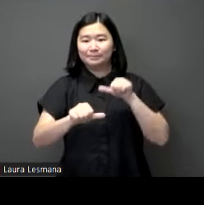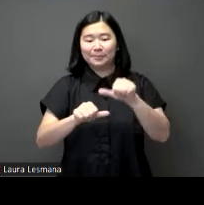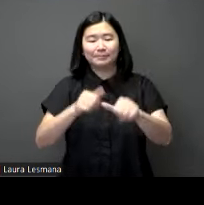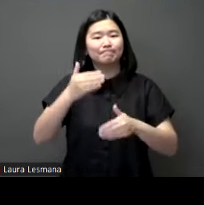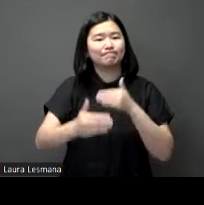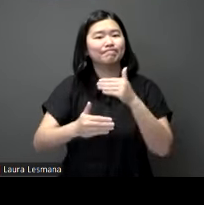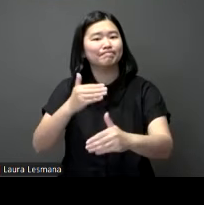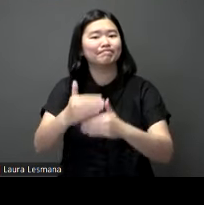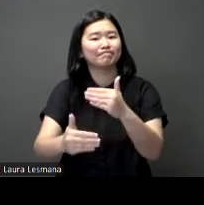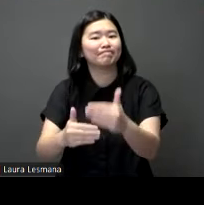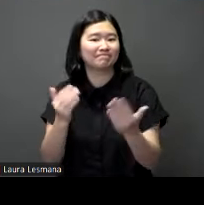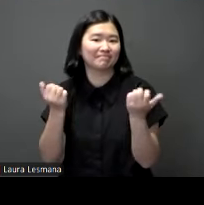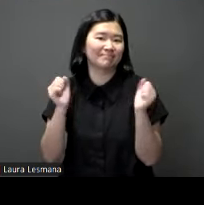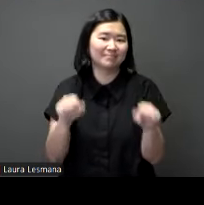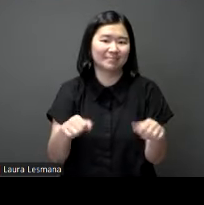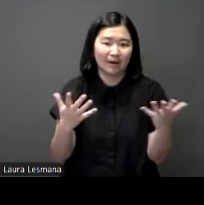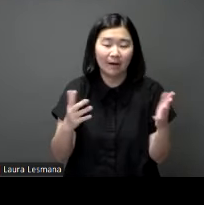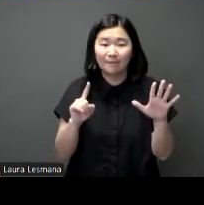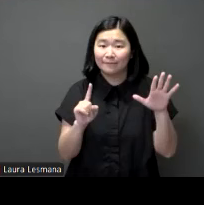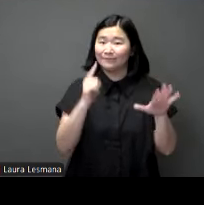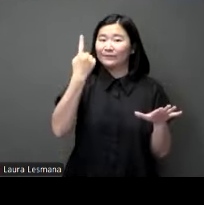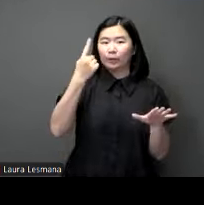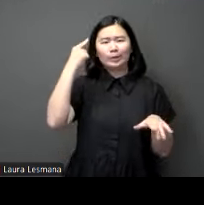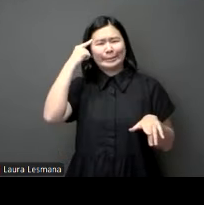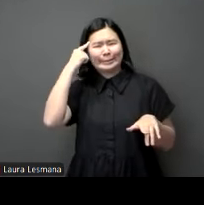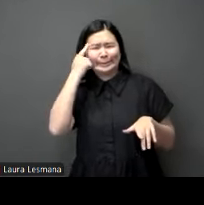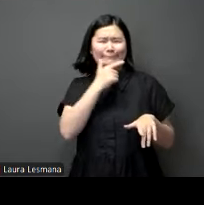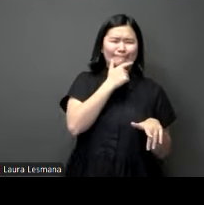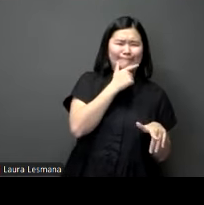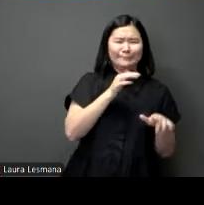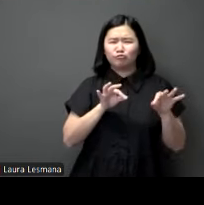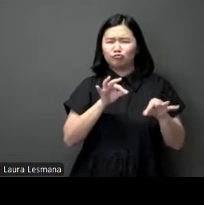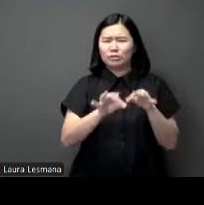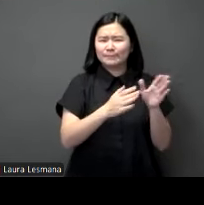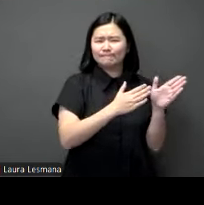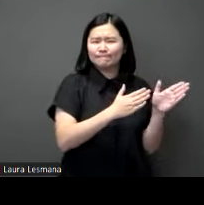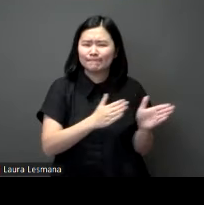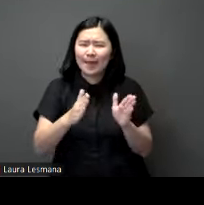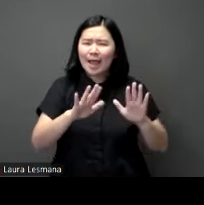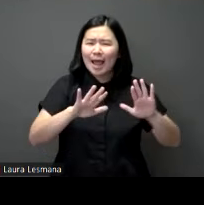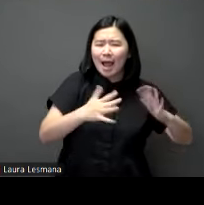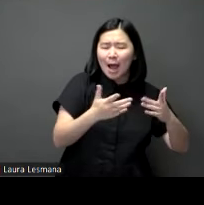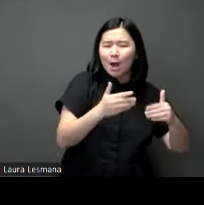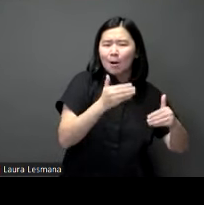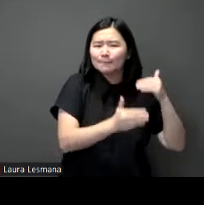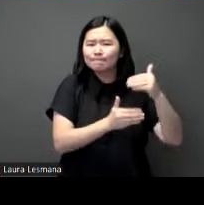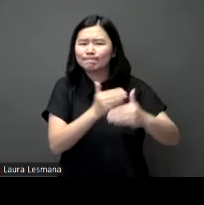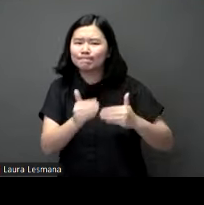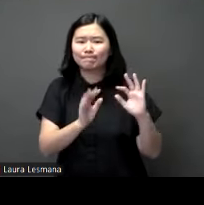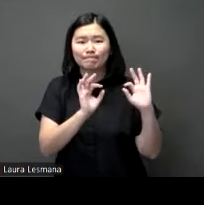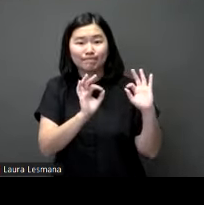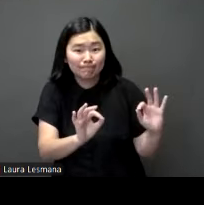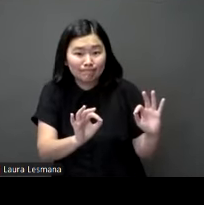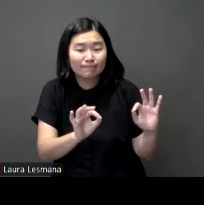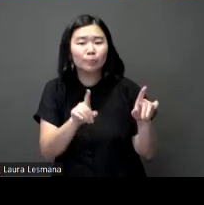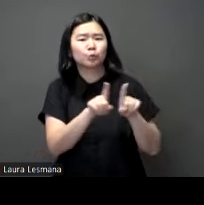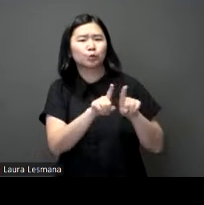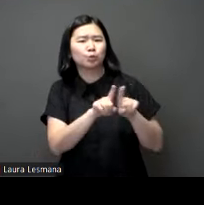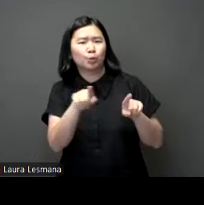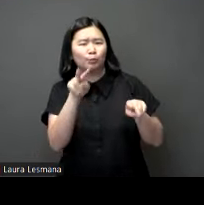why the program expects to produce results. And that's why we talk about trying to build the